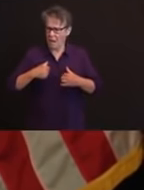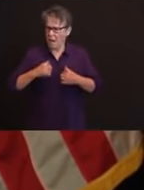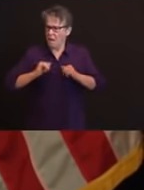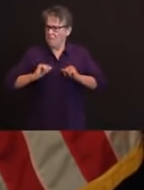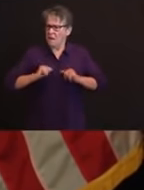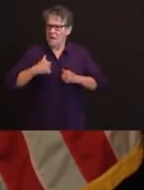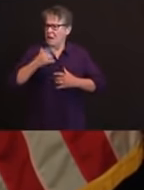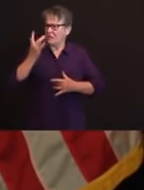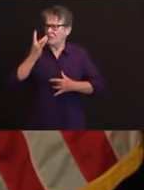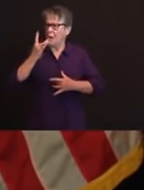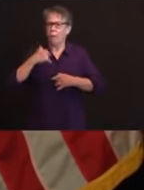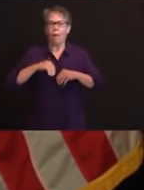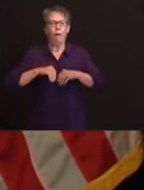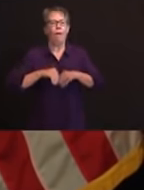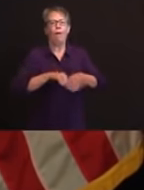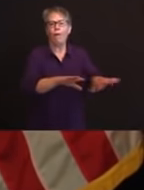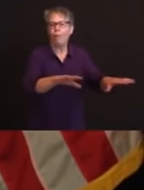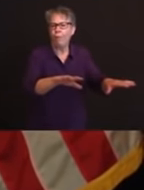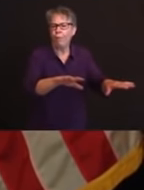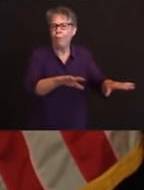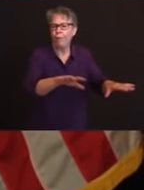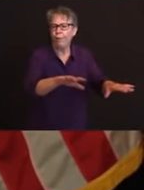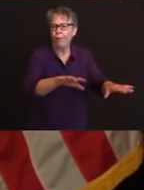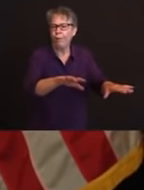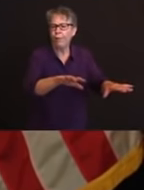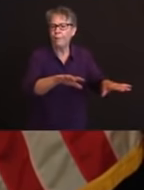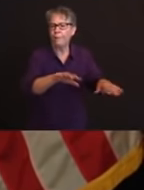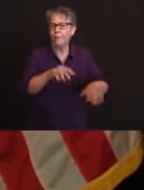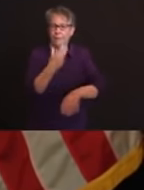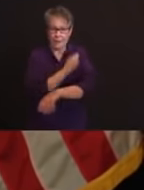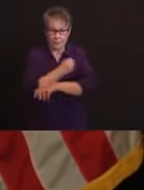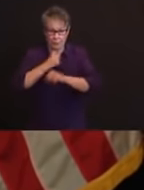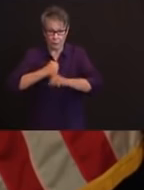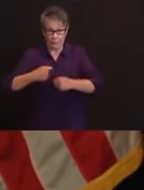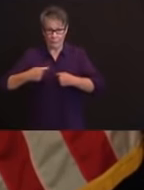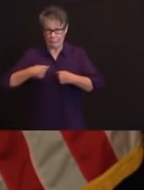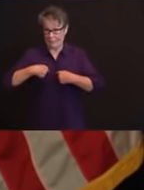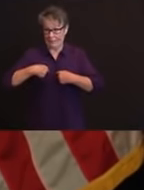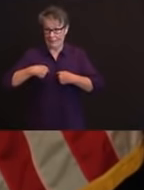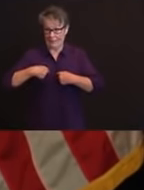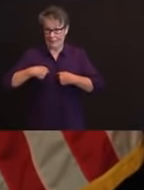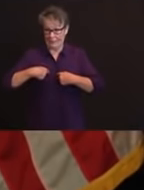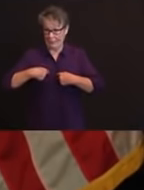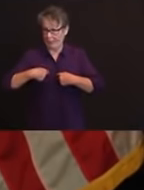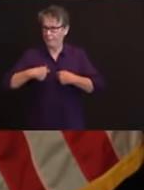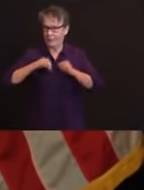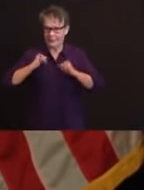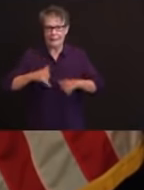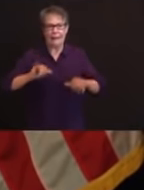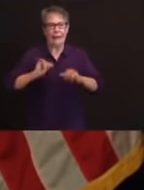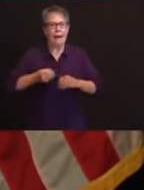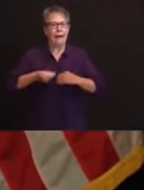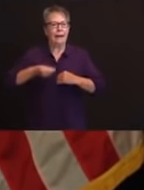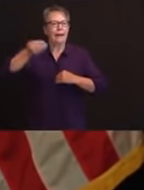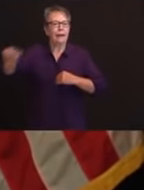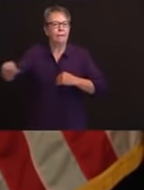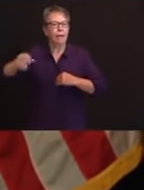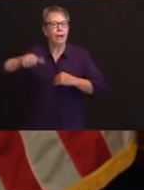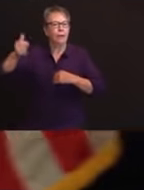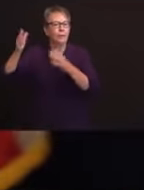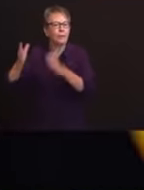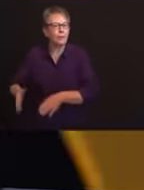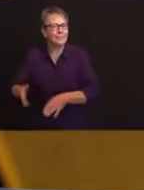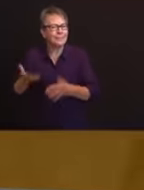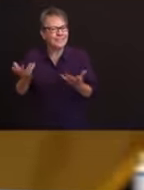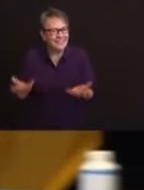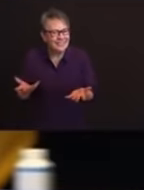have a lot more to say on it. So I'll just start by saying it's extremely positive, but extremely early to give a real answer to. And I assume